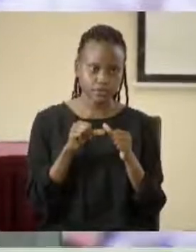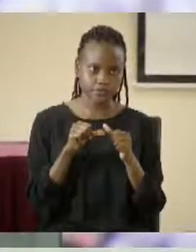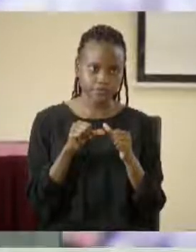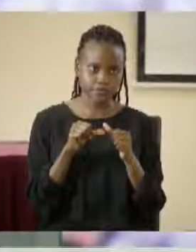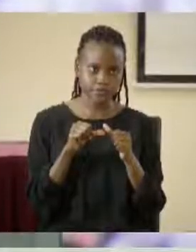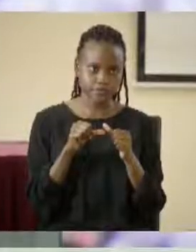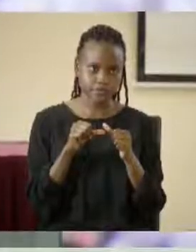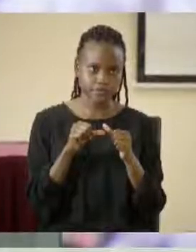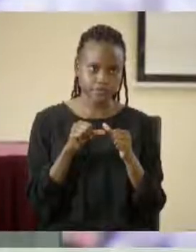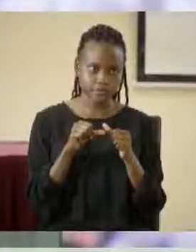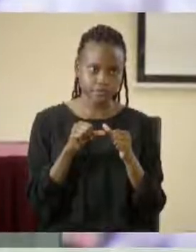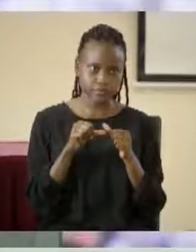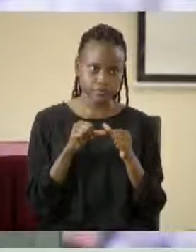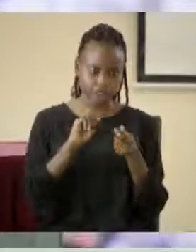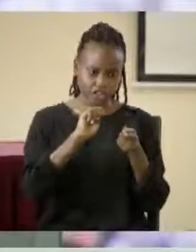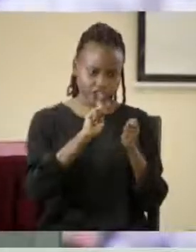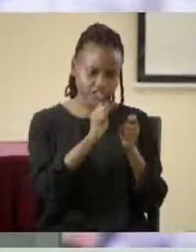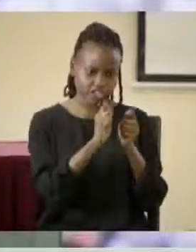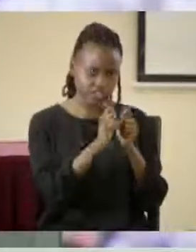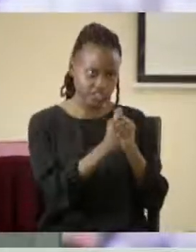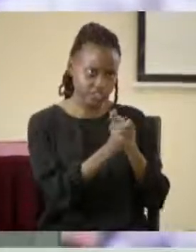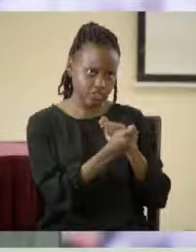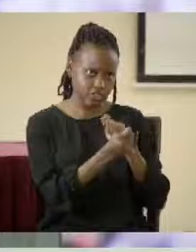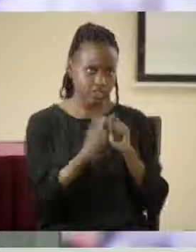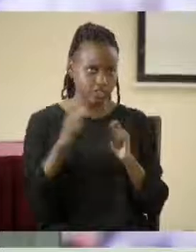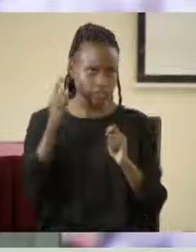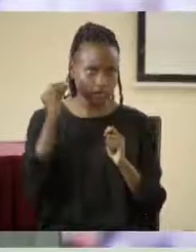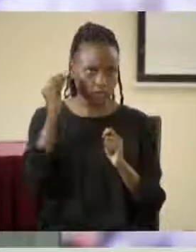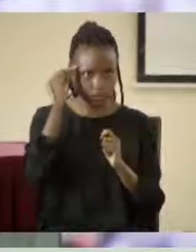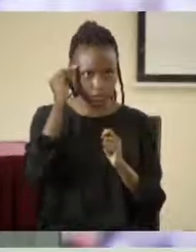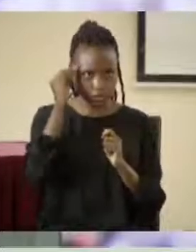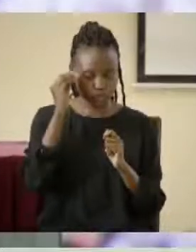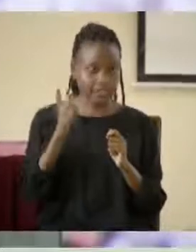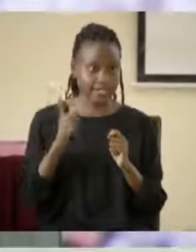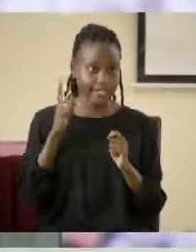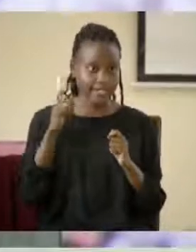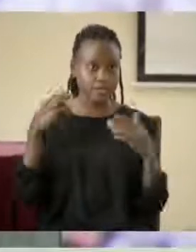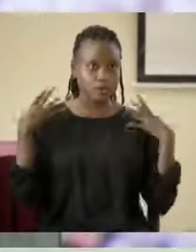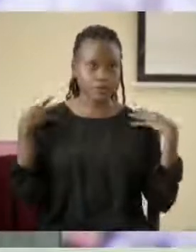must decolonize legal education and legal practice.